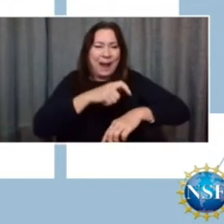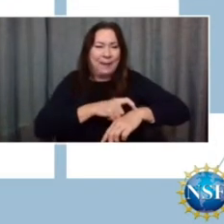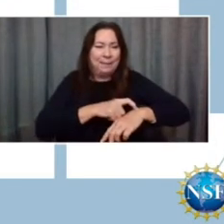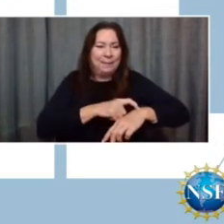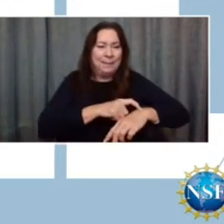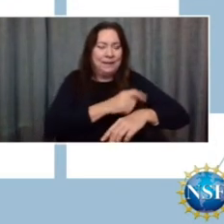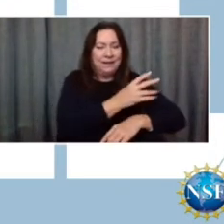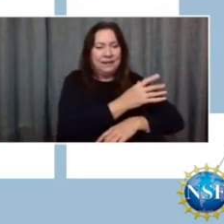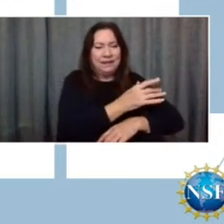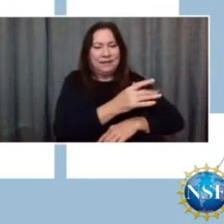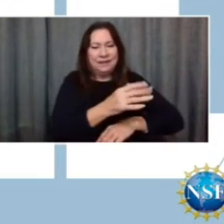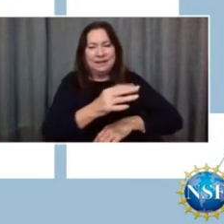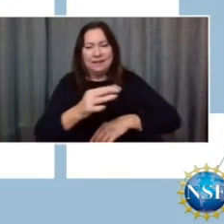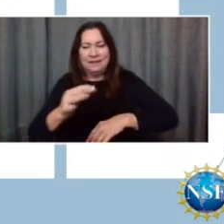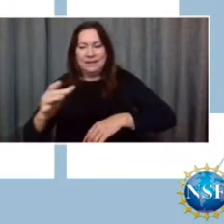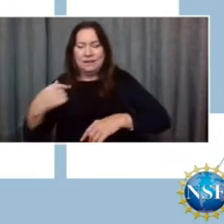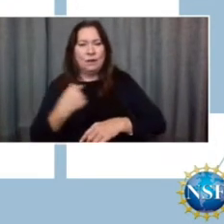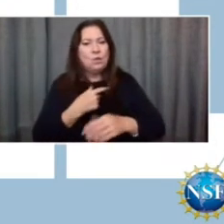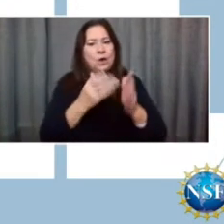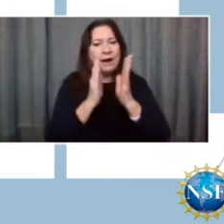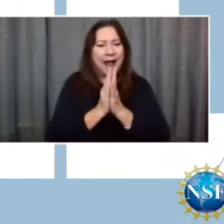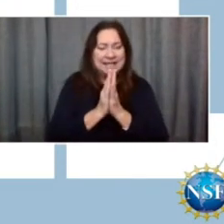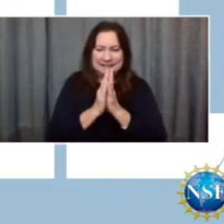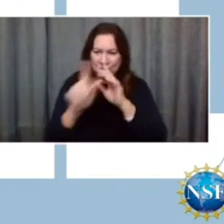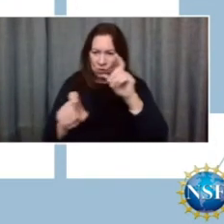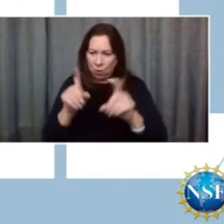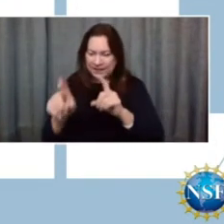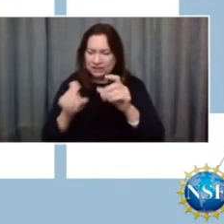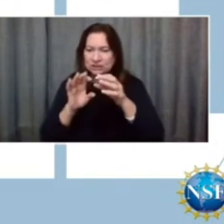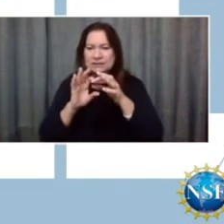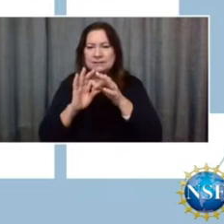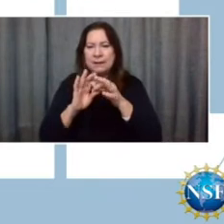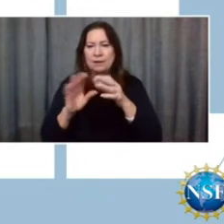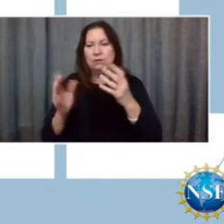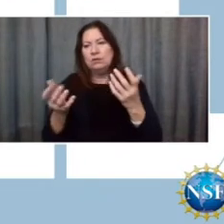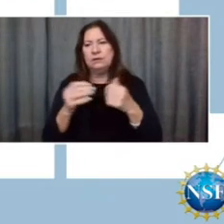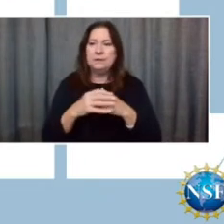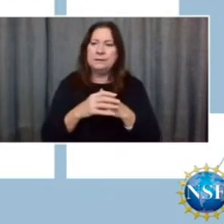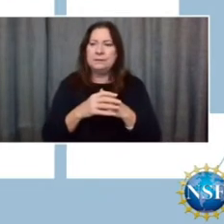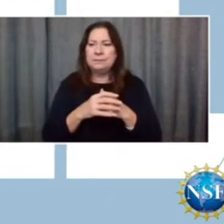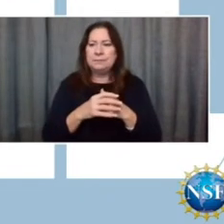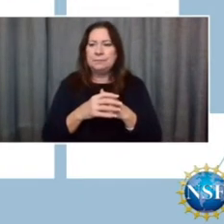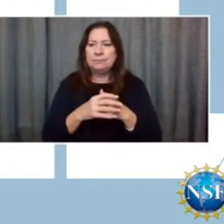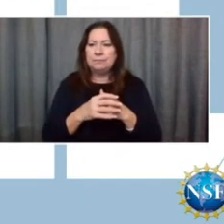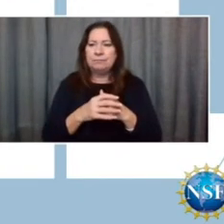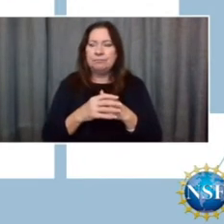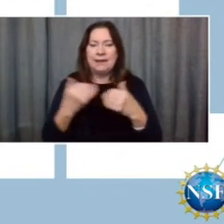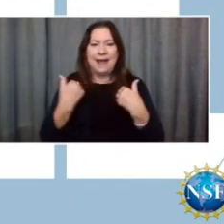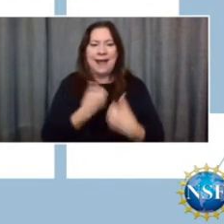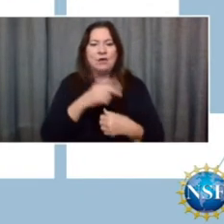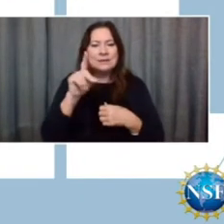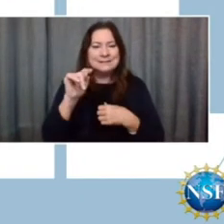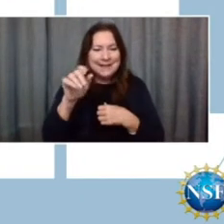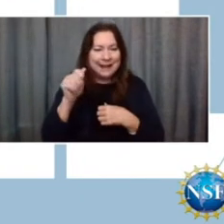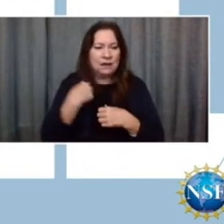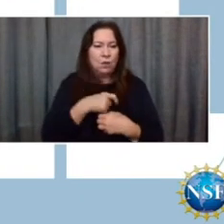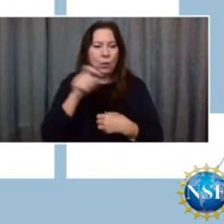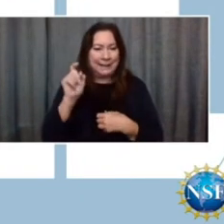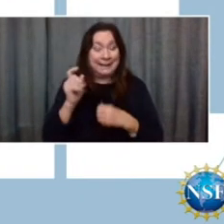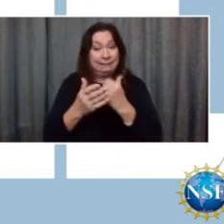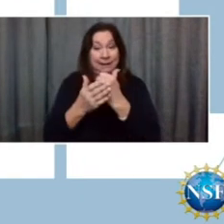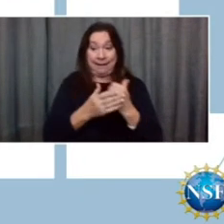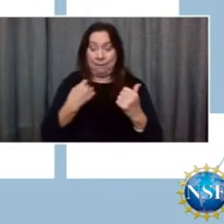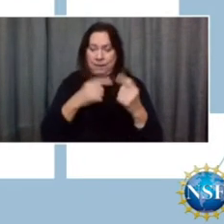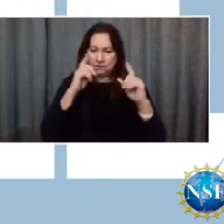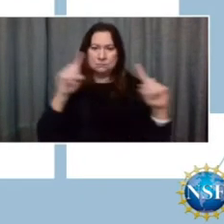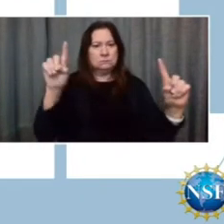that actually we are asking deep questions about our forms of data that we need that actually help us accomplish